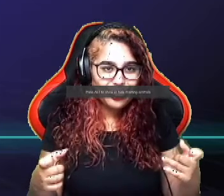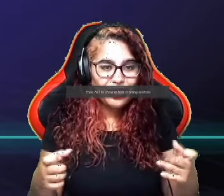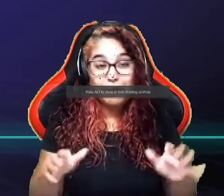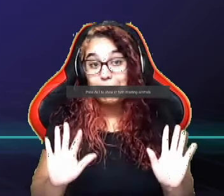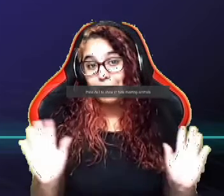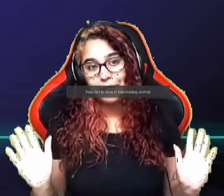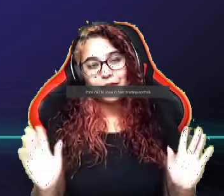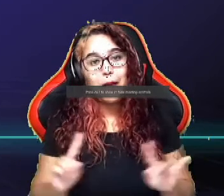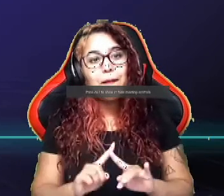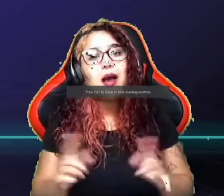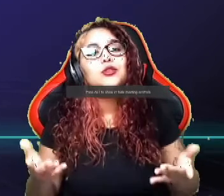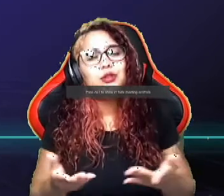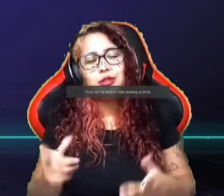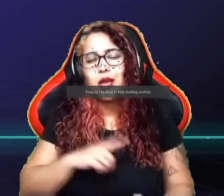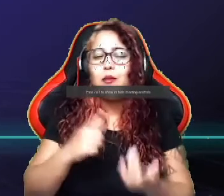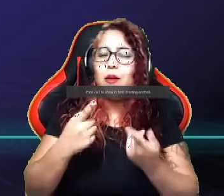minor